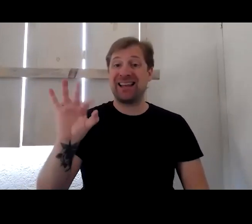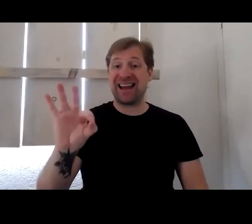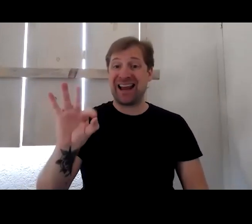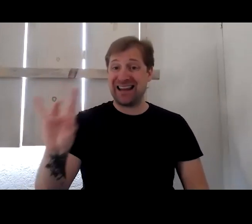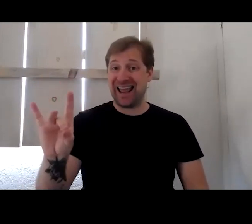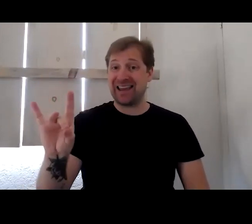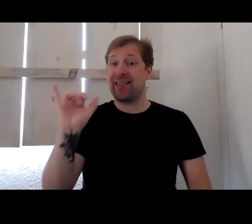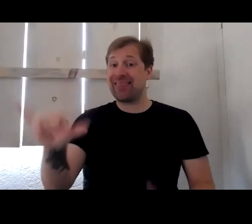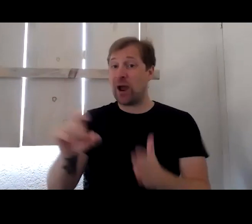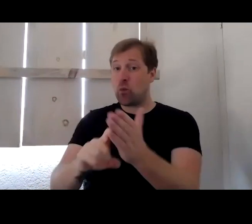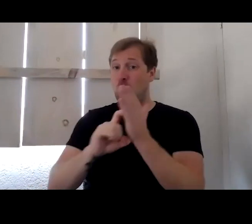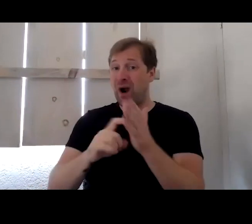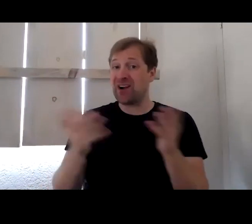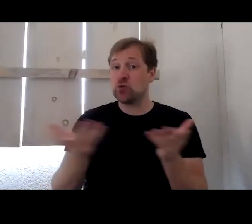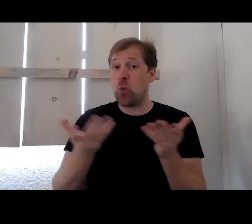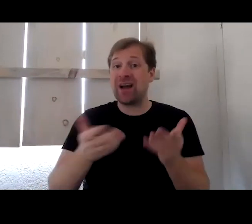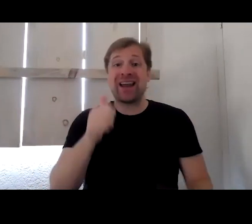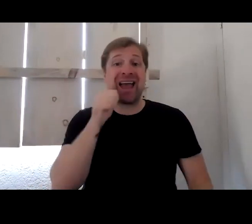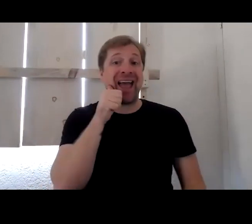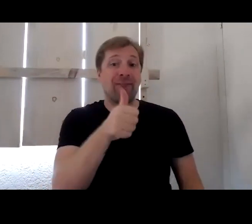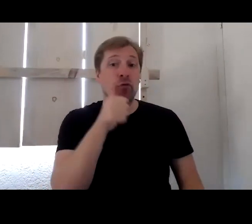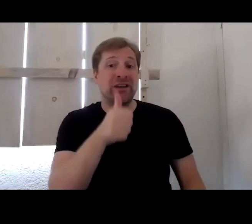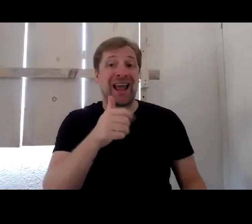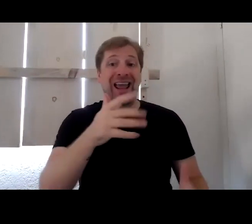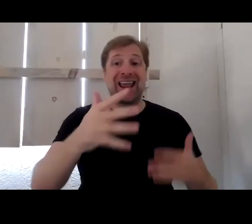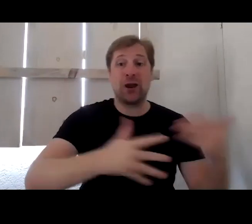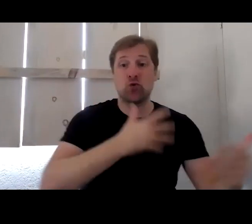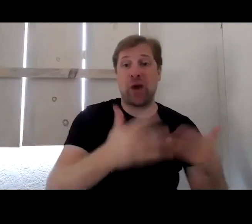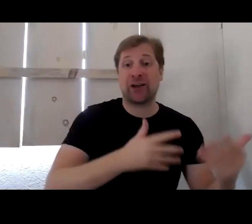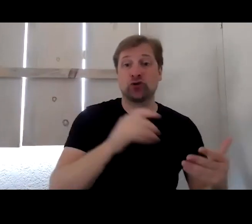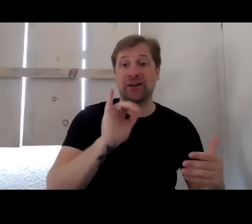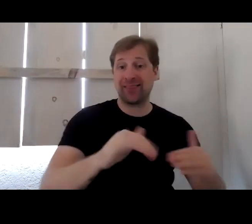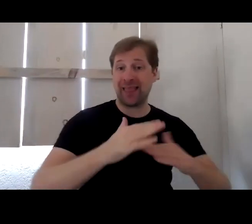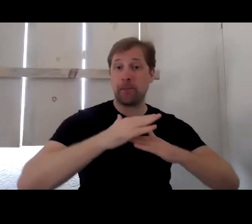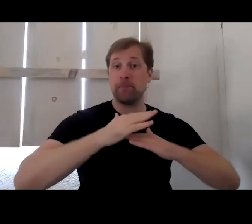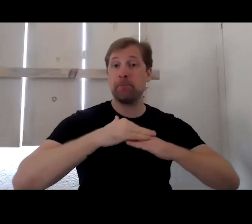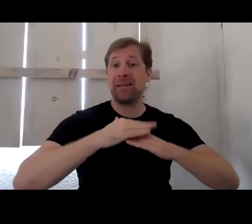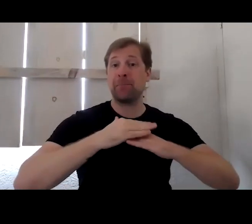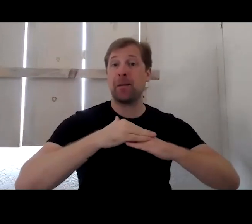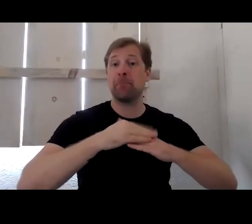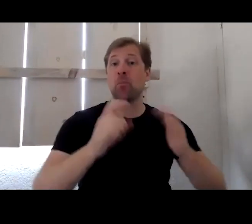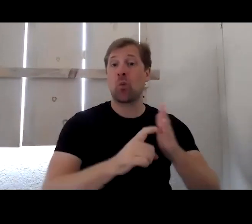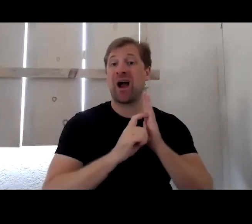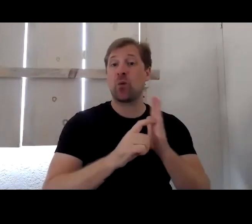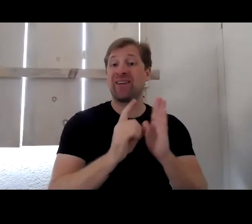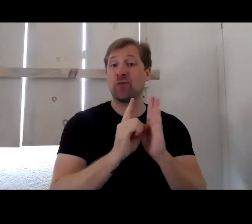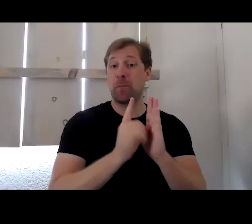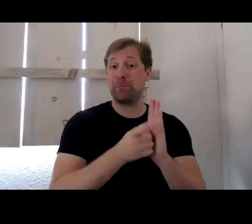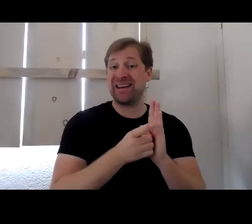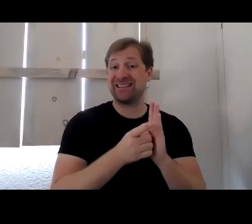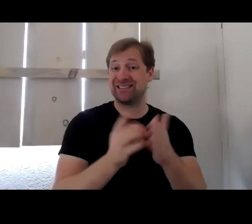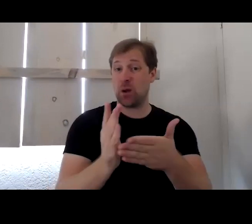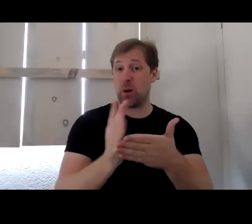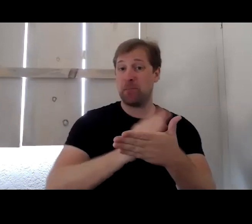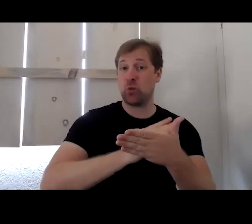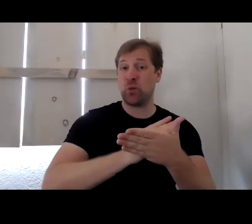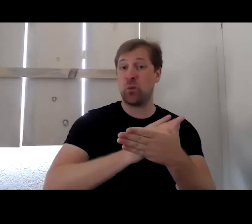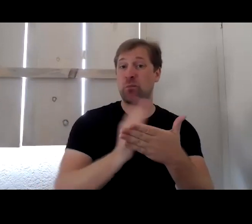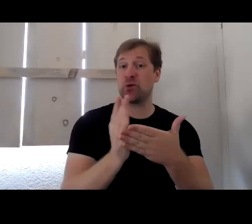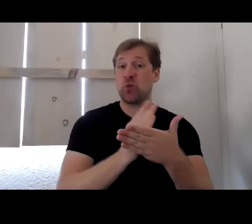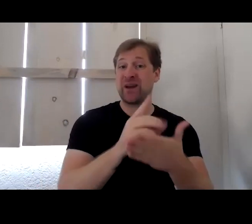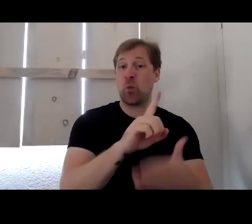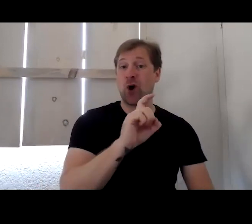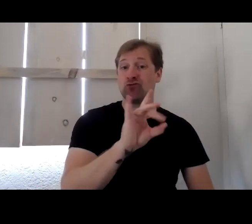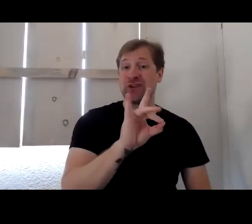live interaction, a minimum requirement for daily instructional minutes, which ranges from 180 to 240